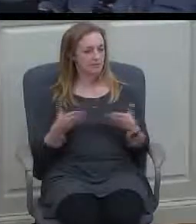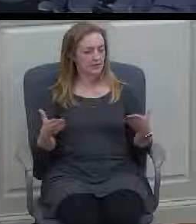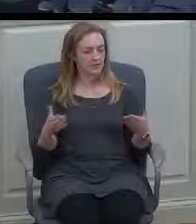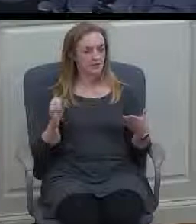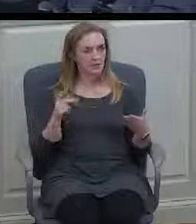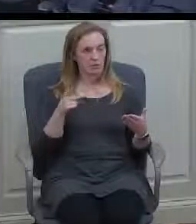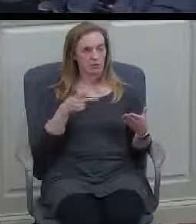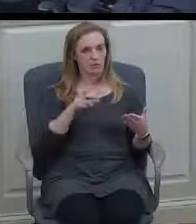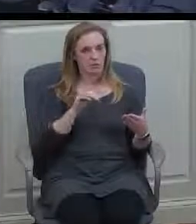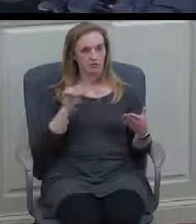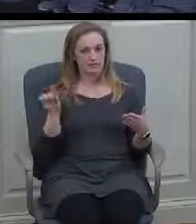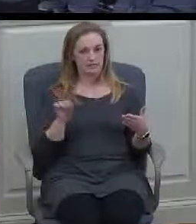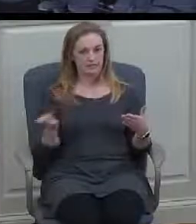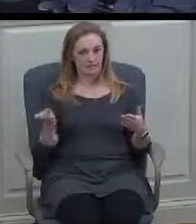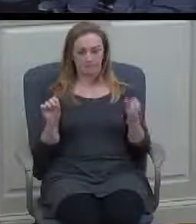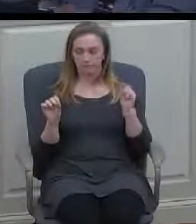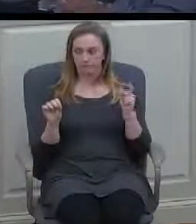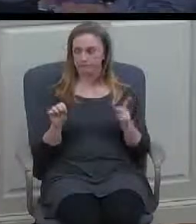and zoning,